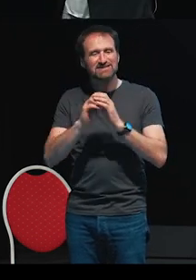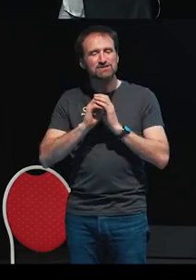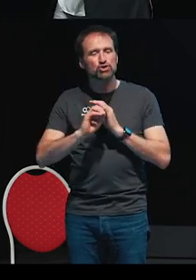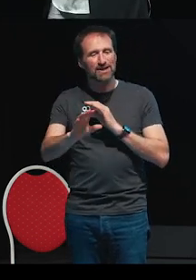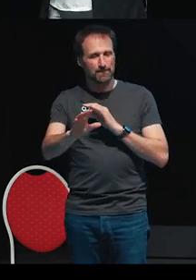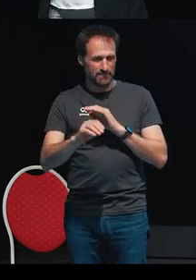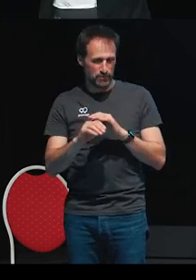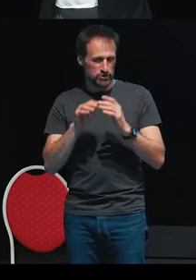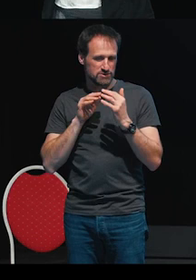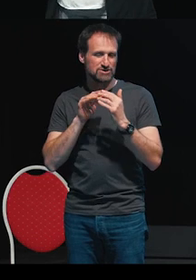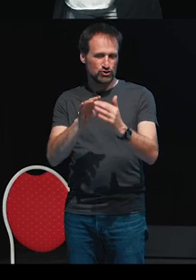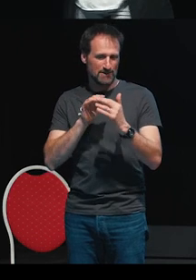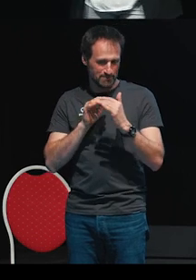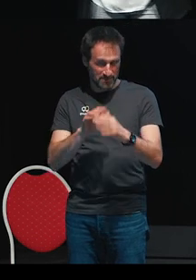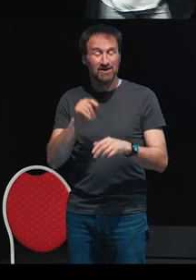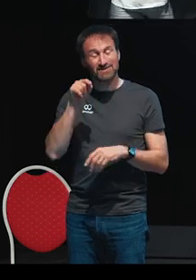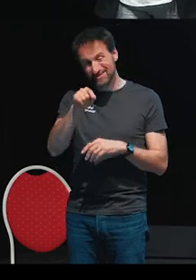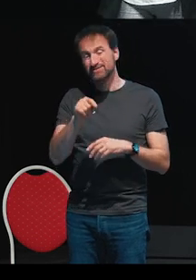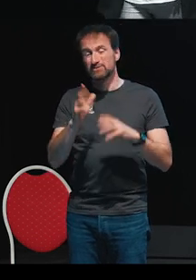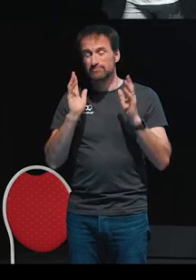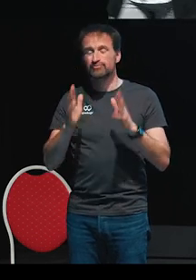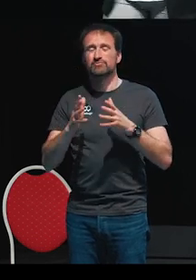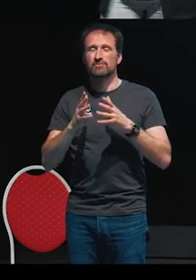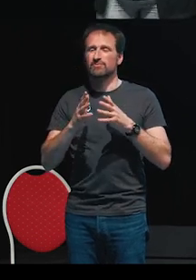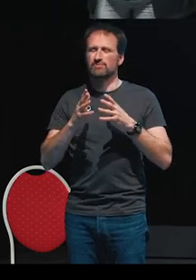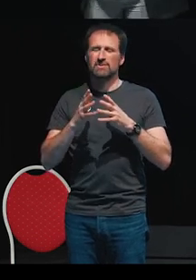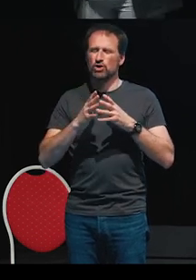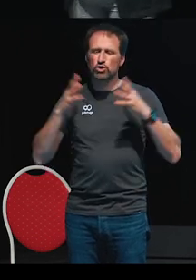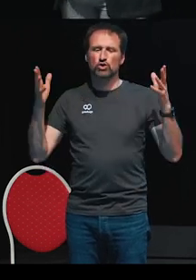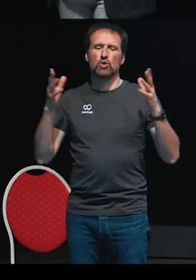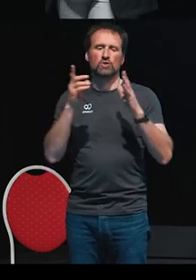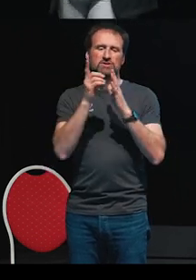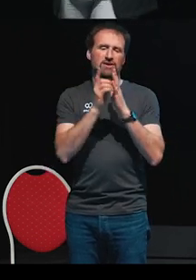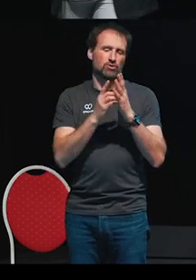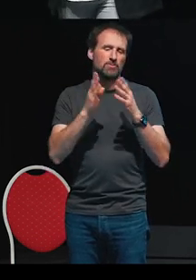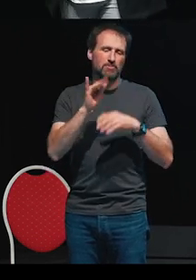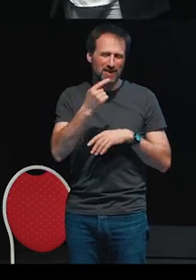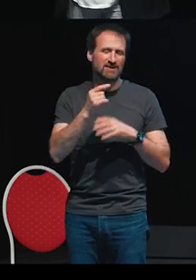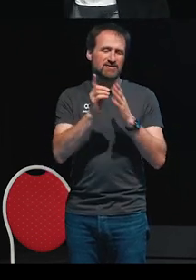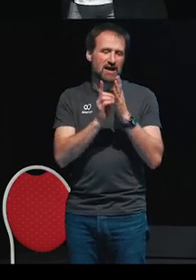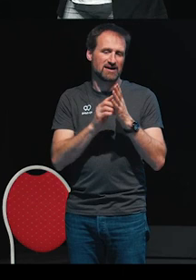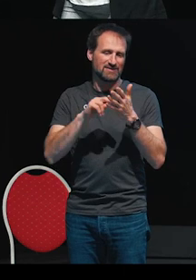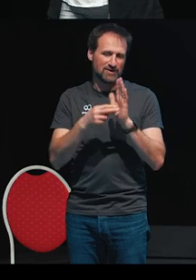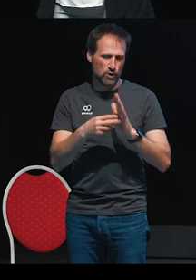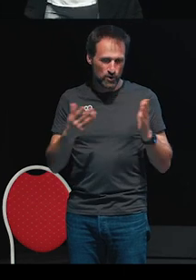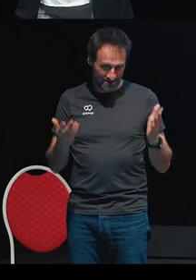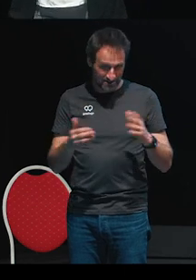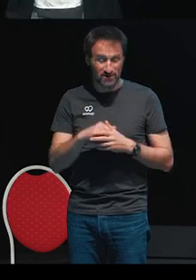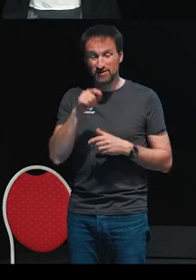Stream is a big data technology, and it is about processing events